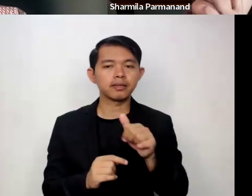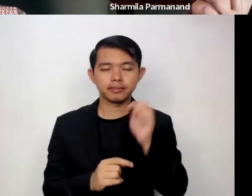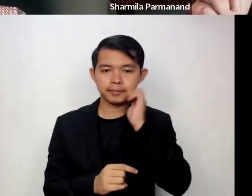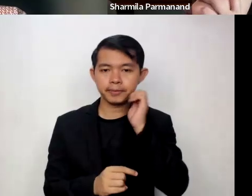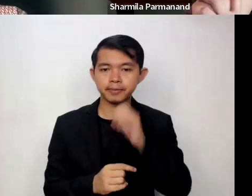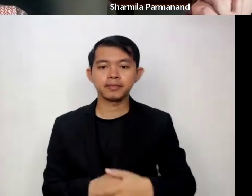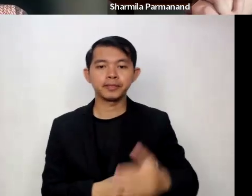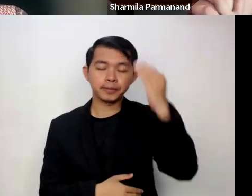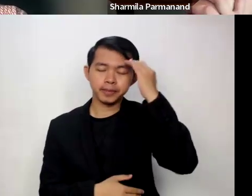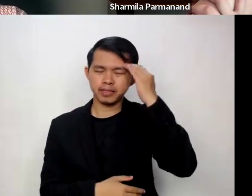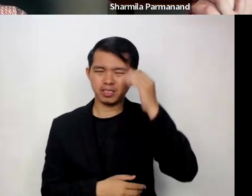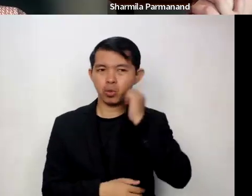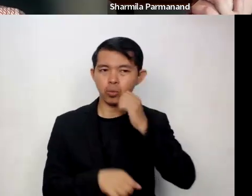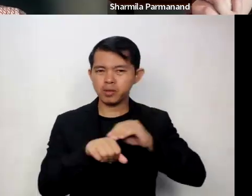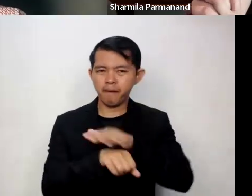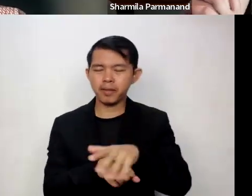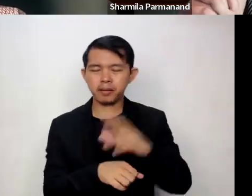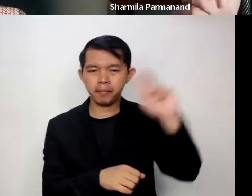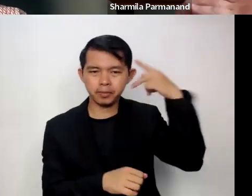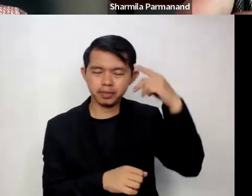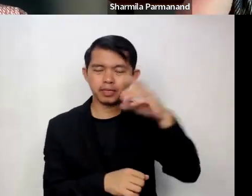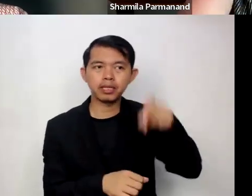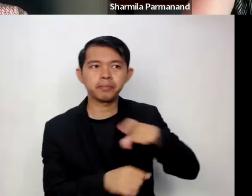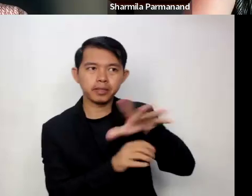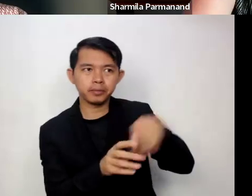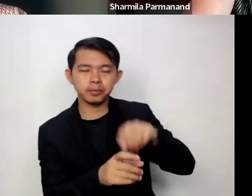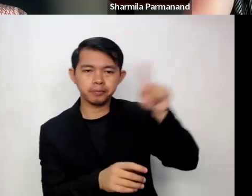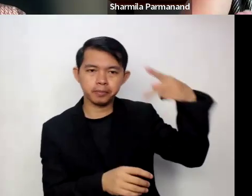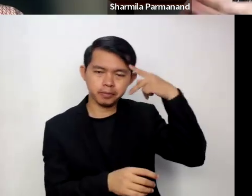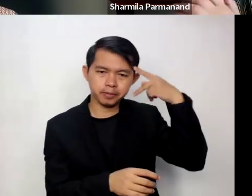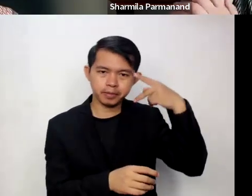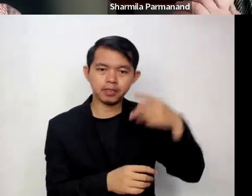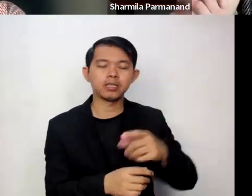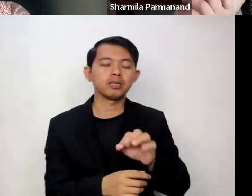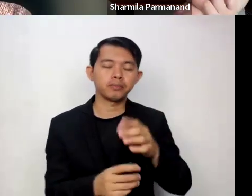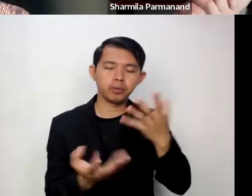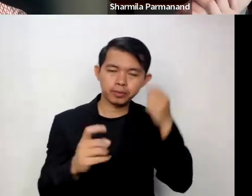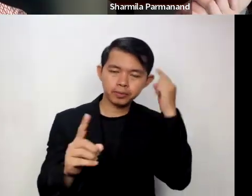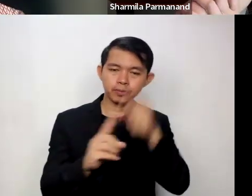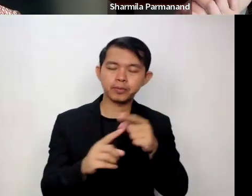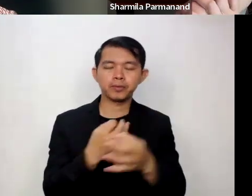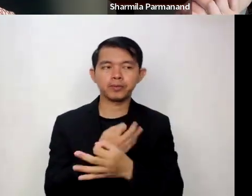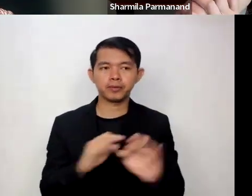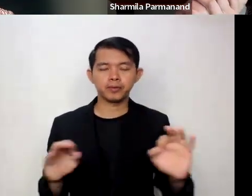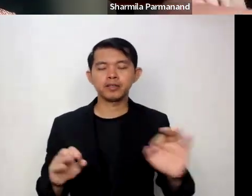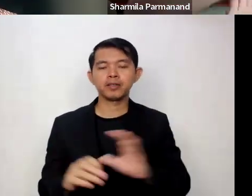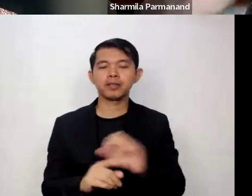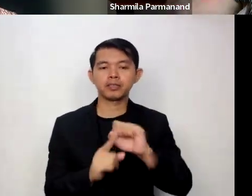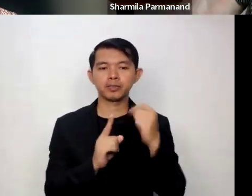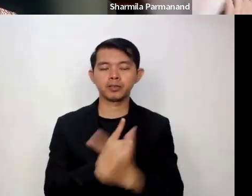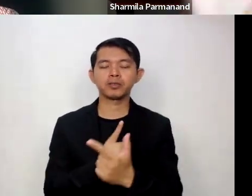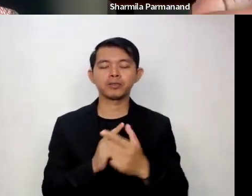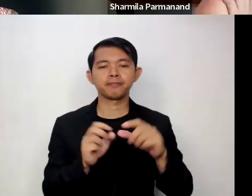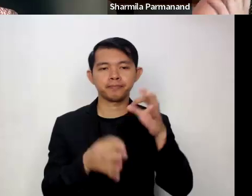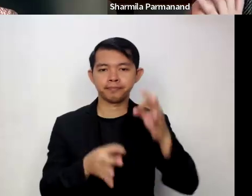is also political and must always involve the political task of working towards liberation and social justice. So it's not